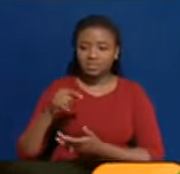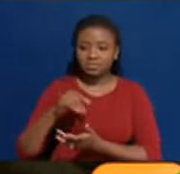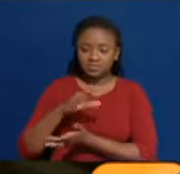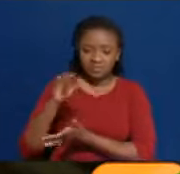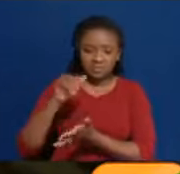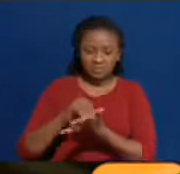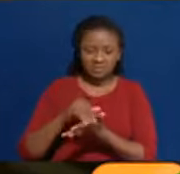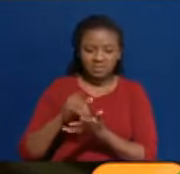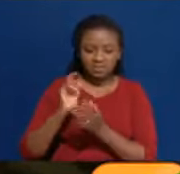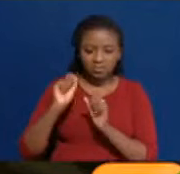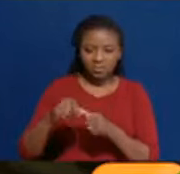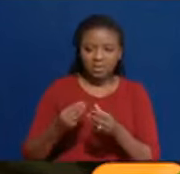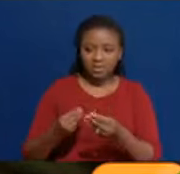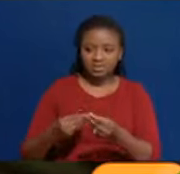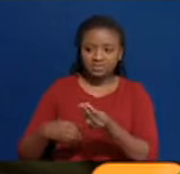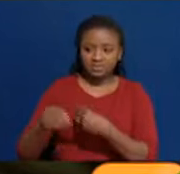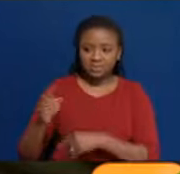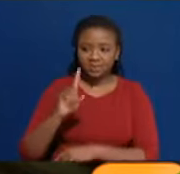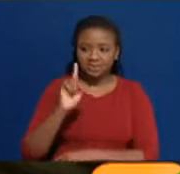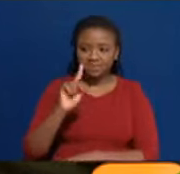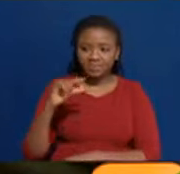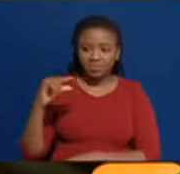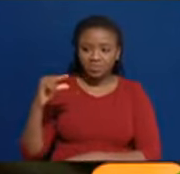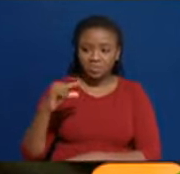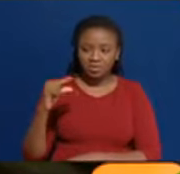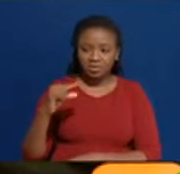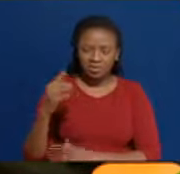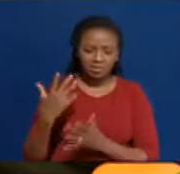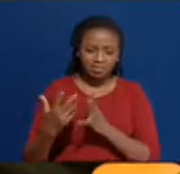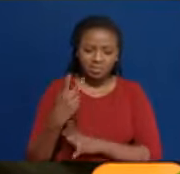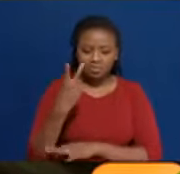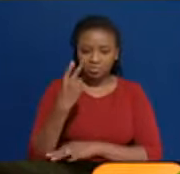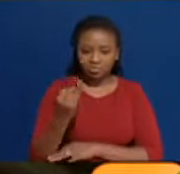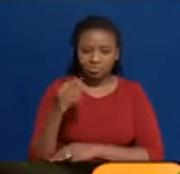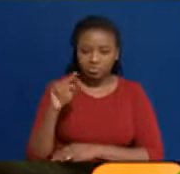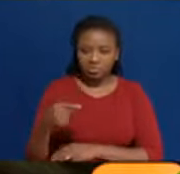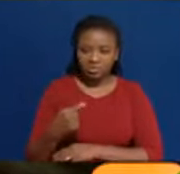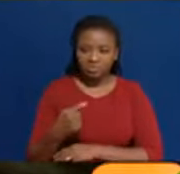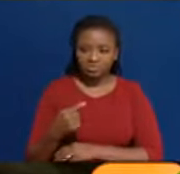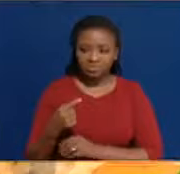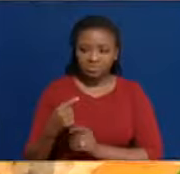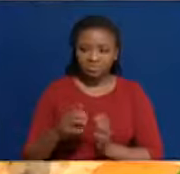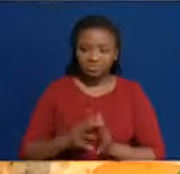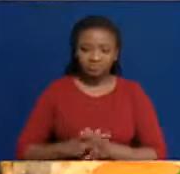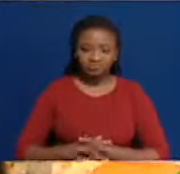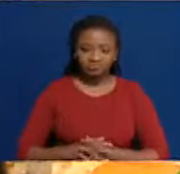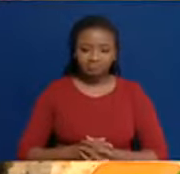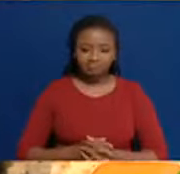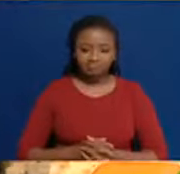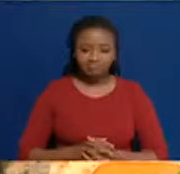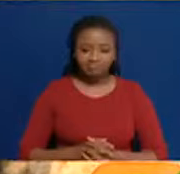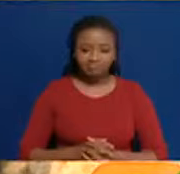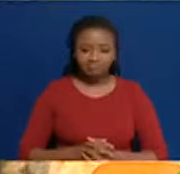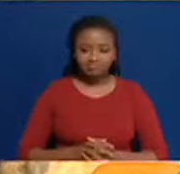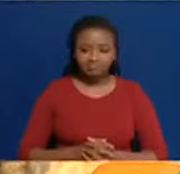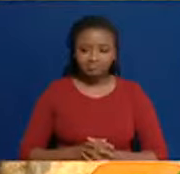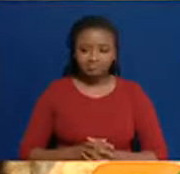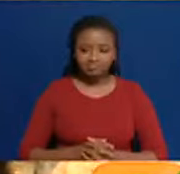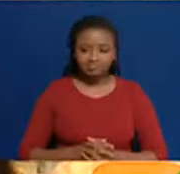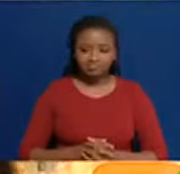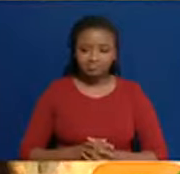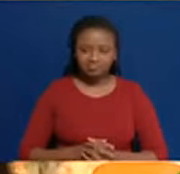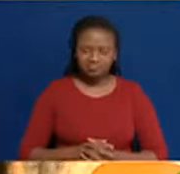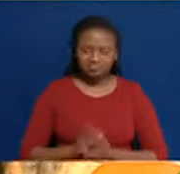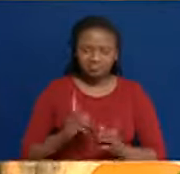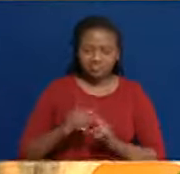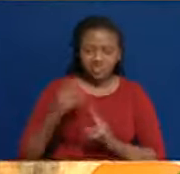Manake tunaweza uza kitu pengine gram moja, nauza pengine 20,000. Kule inatolewa 100,000. Hapa nilichoronga tangu last week but